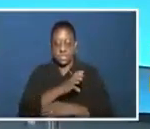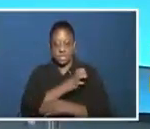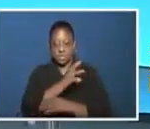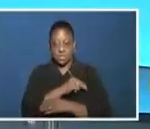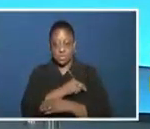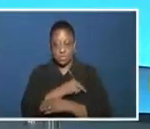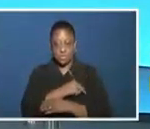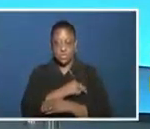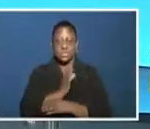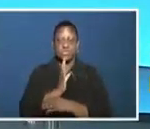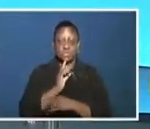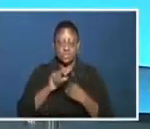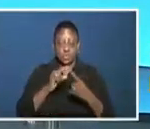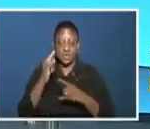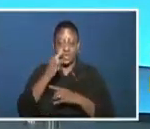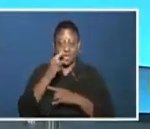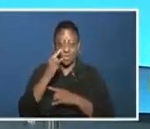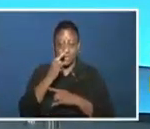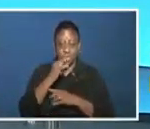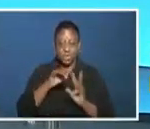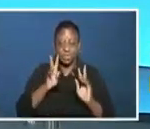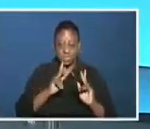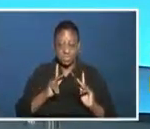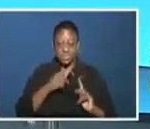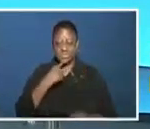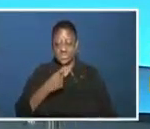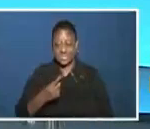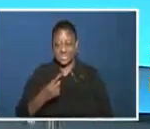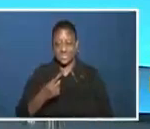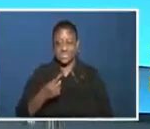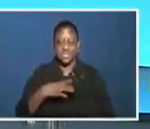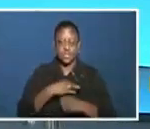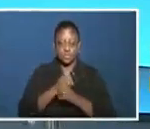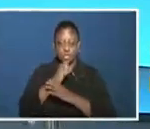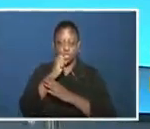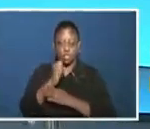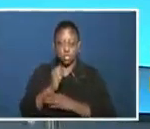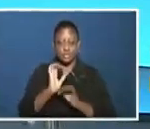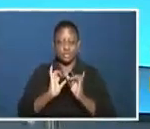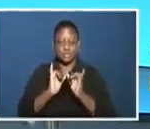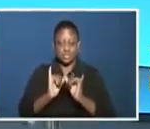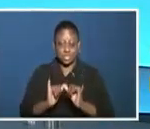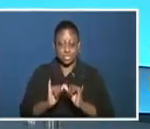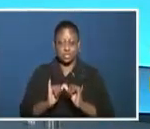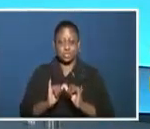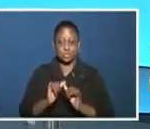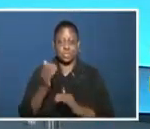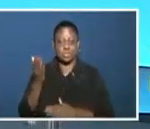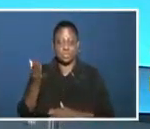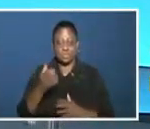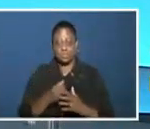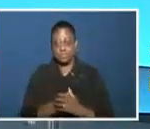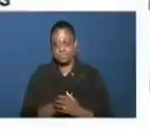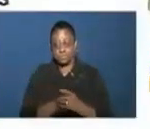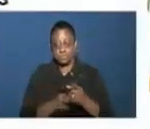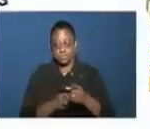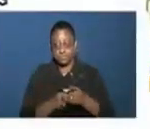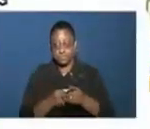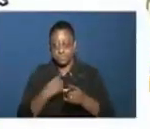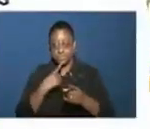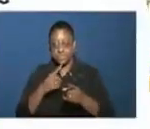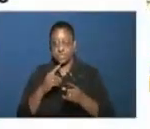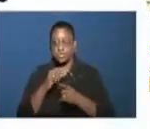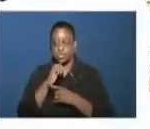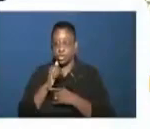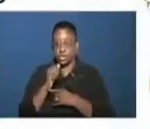us what steps airport officials were forced to take to ensure operations continued running smoothly. We will not